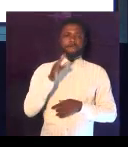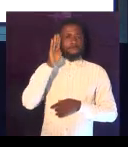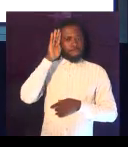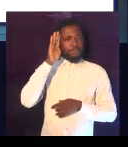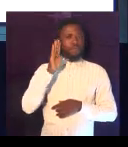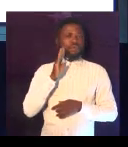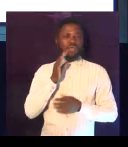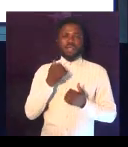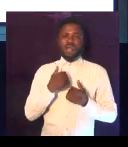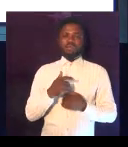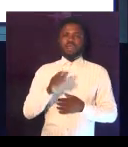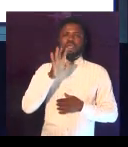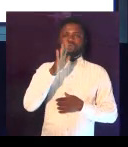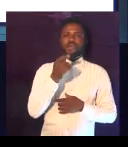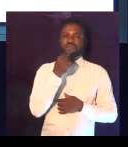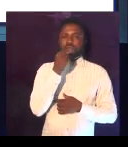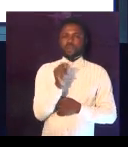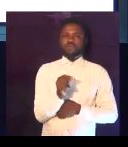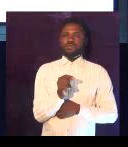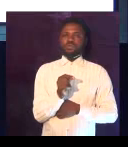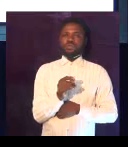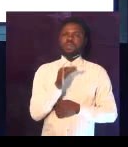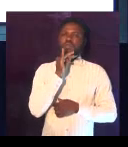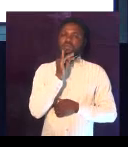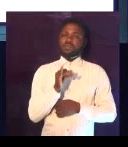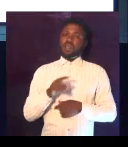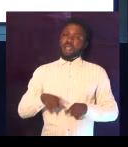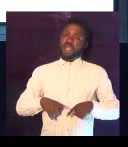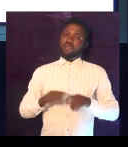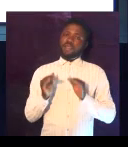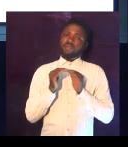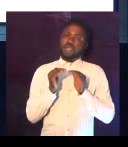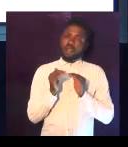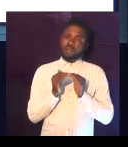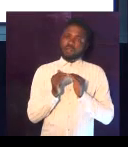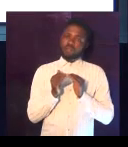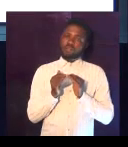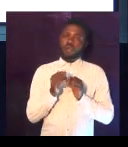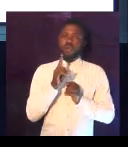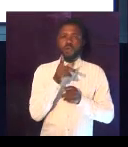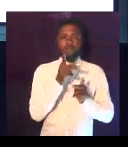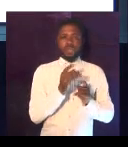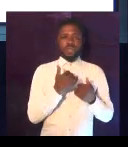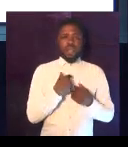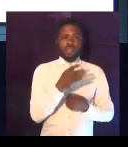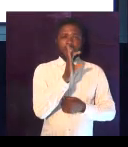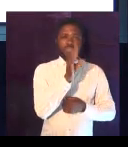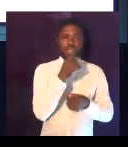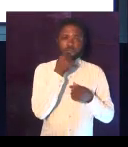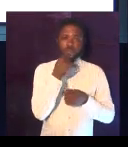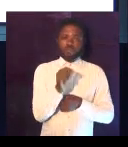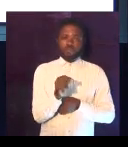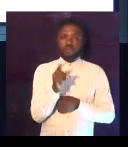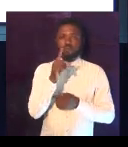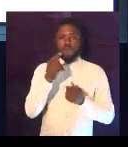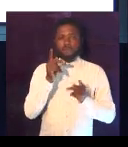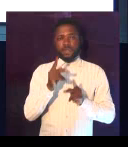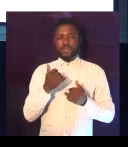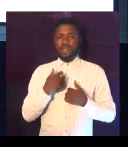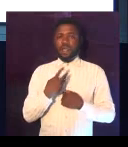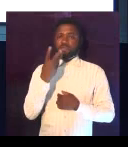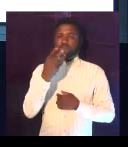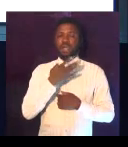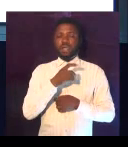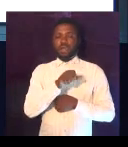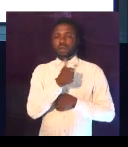and Bukola has 5 pencils. Now, is life fair? I mean, come on. One person has 9 pencils,